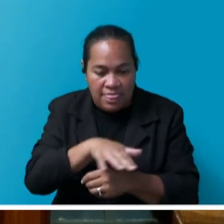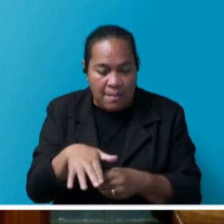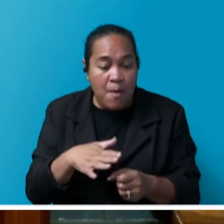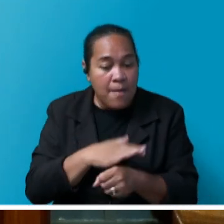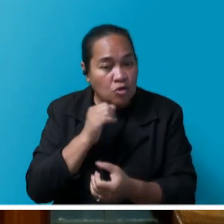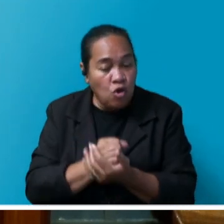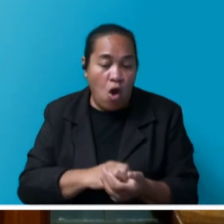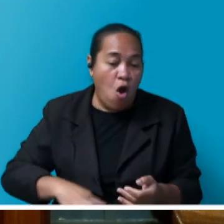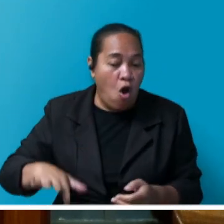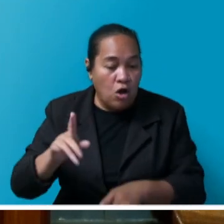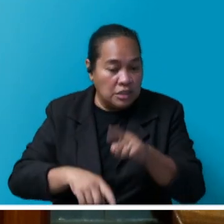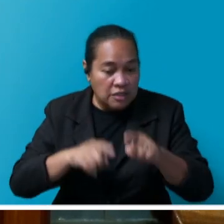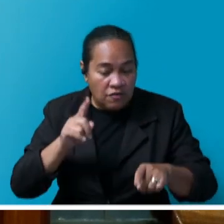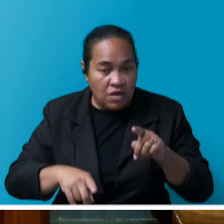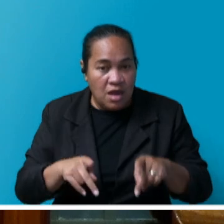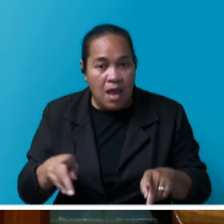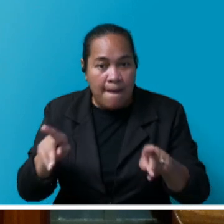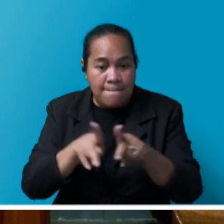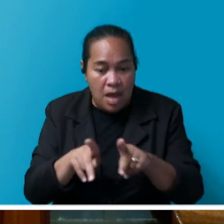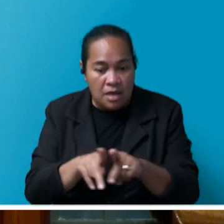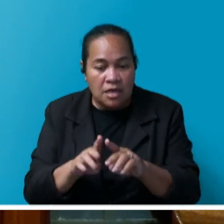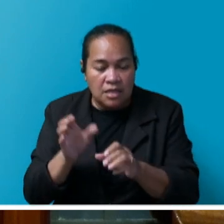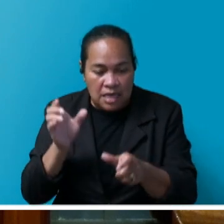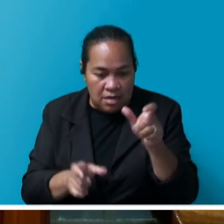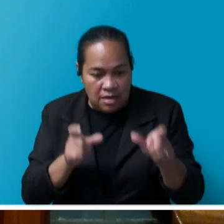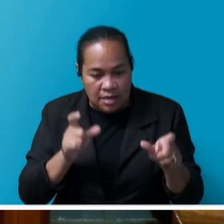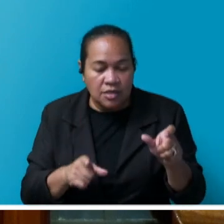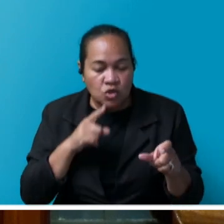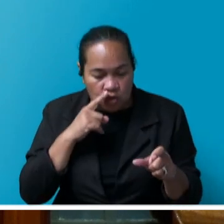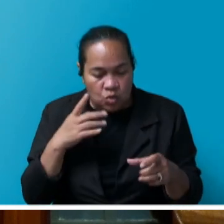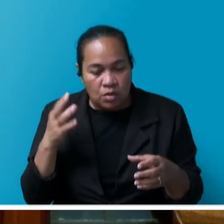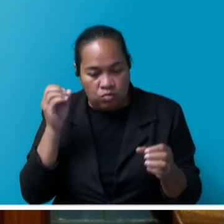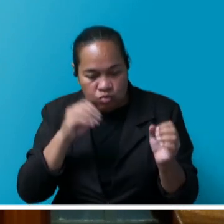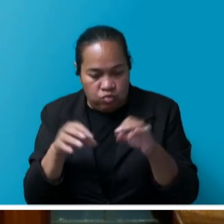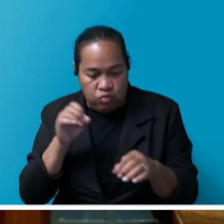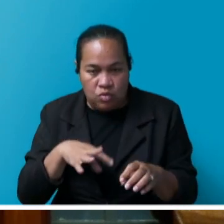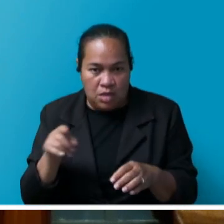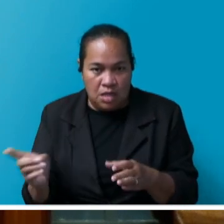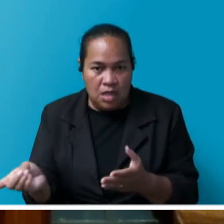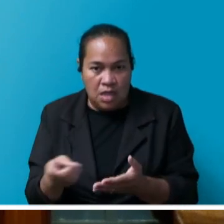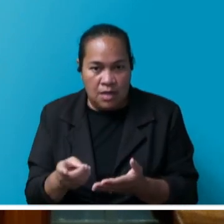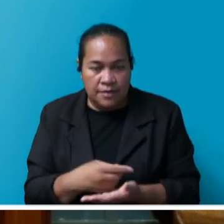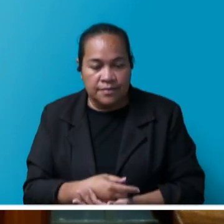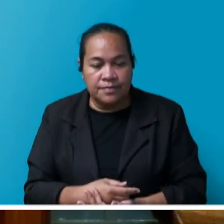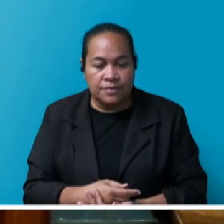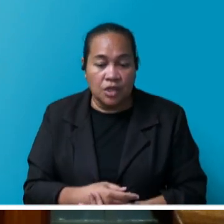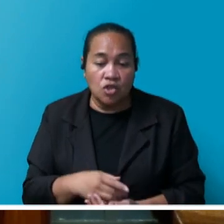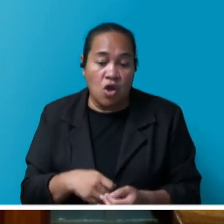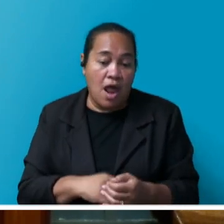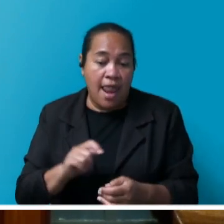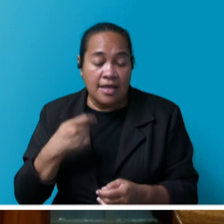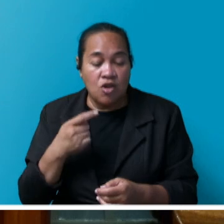all parties' rights and interests are captured and addressed. The next step for the Ministry and Working Group is to finalize the working